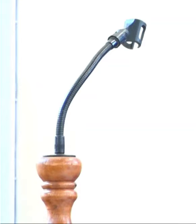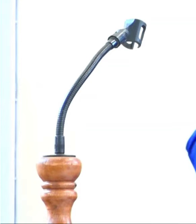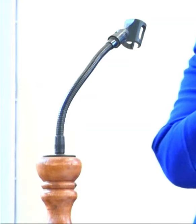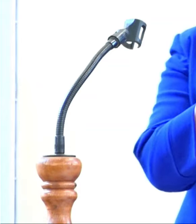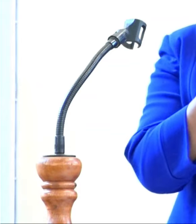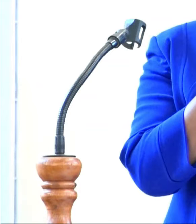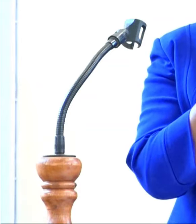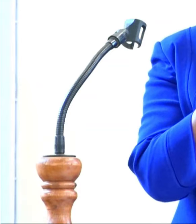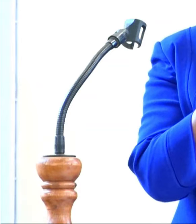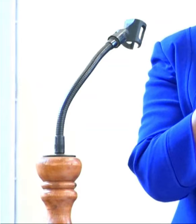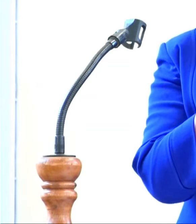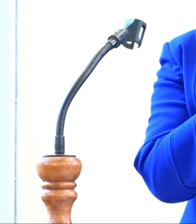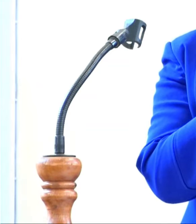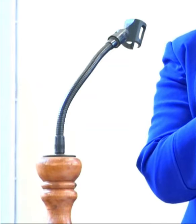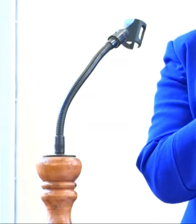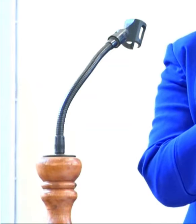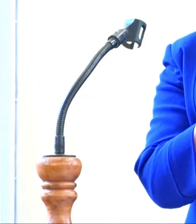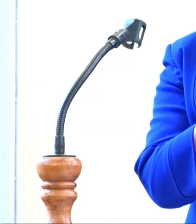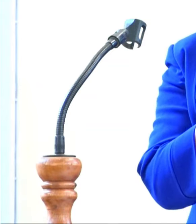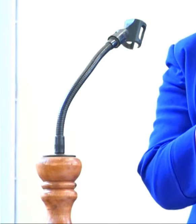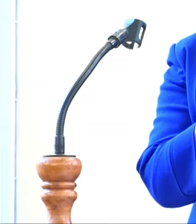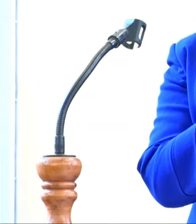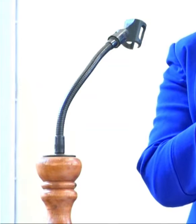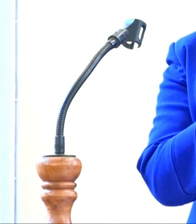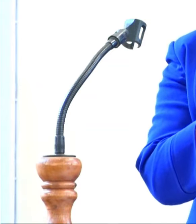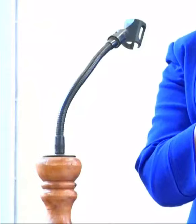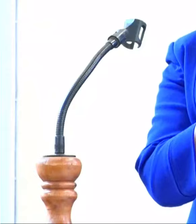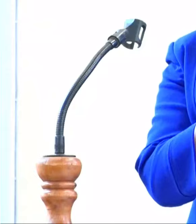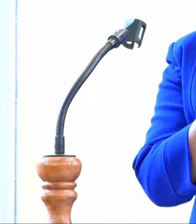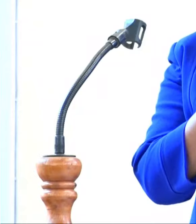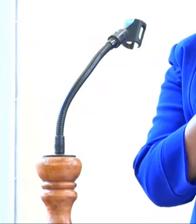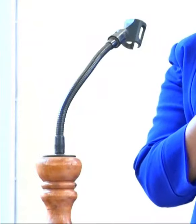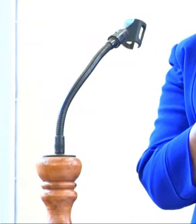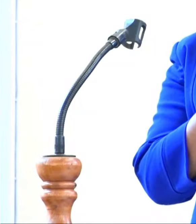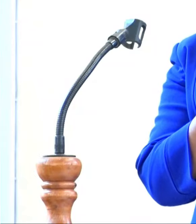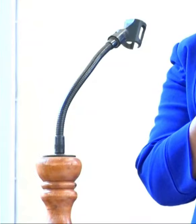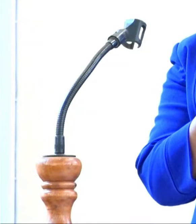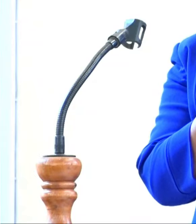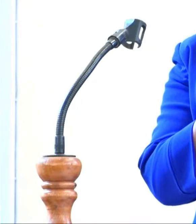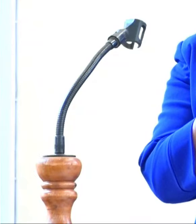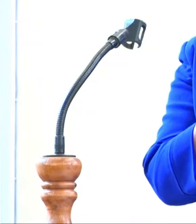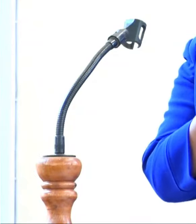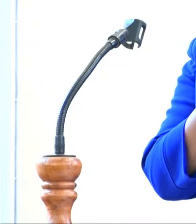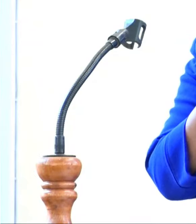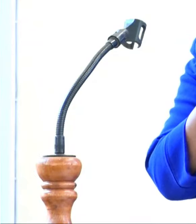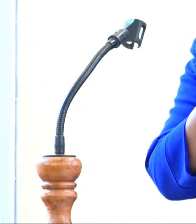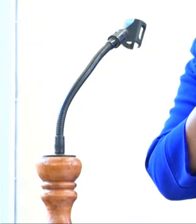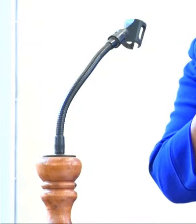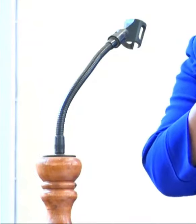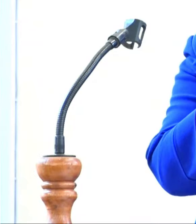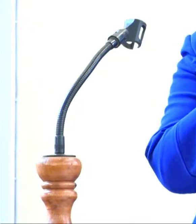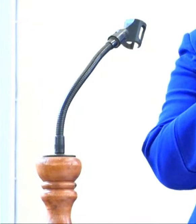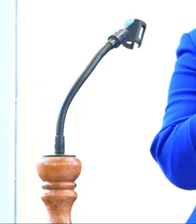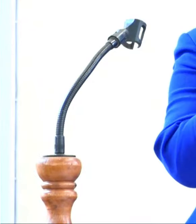river, get to the shores, put our feet in, walk